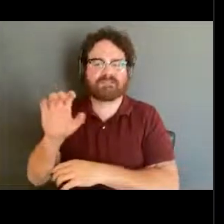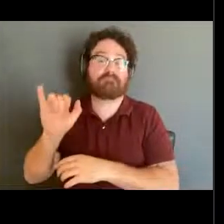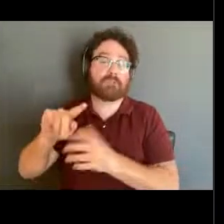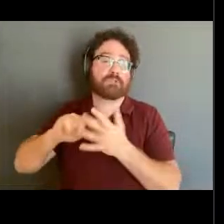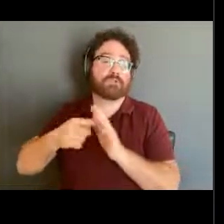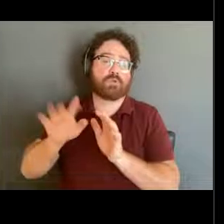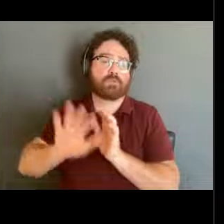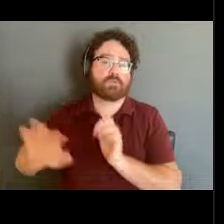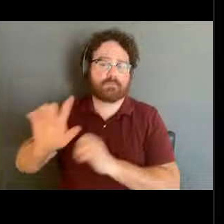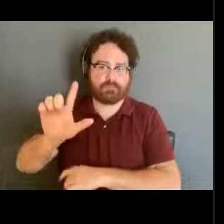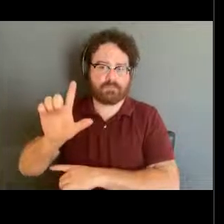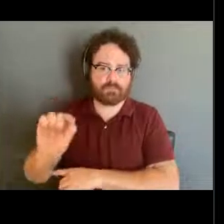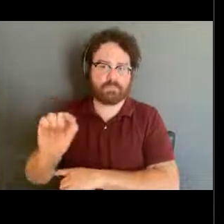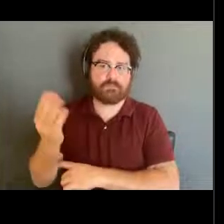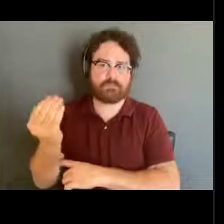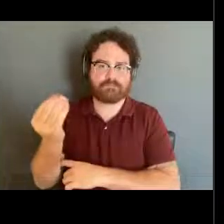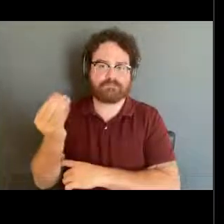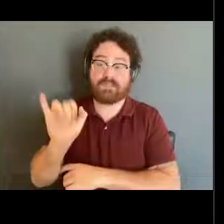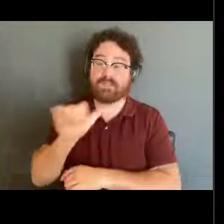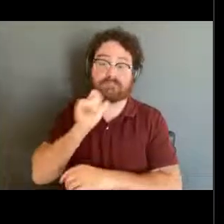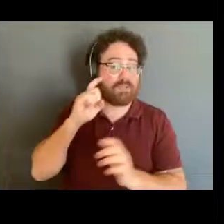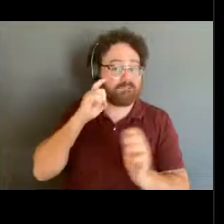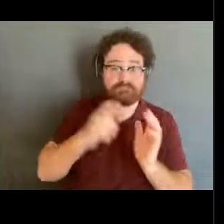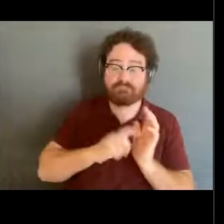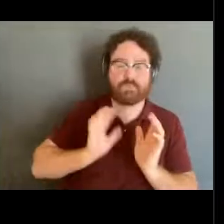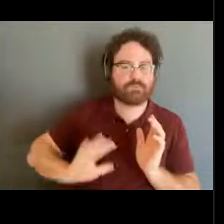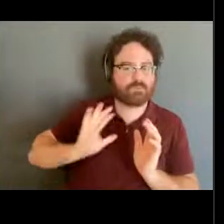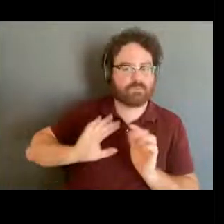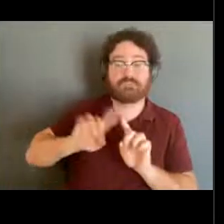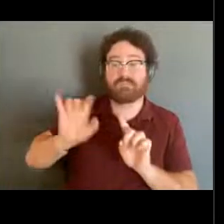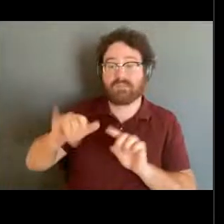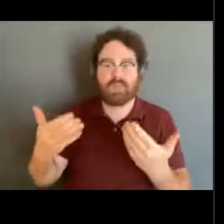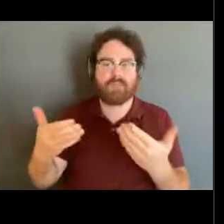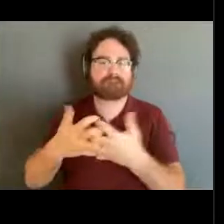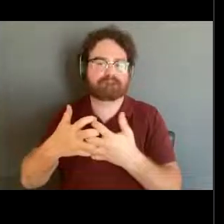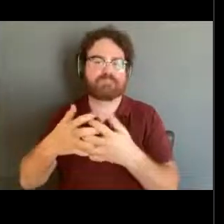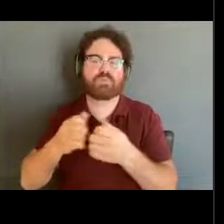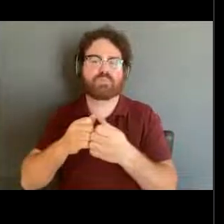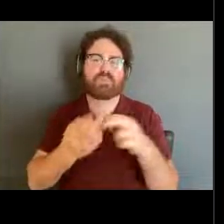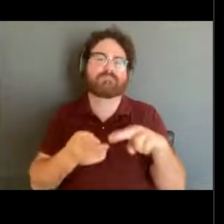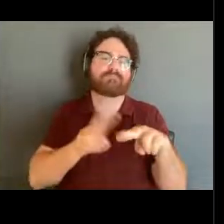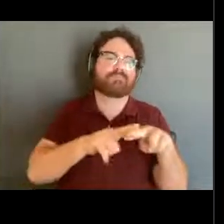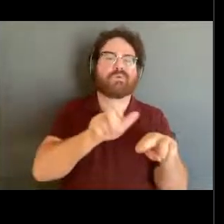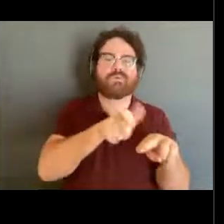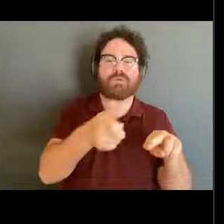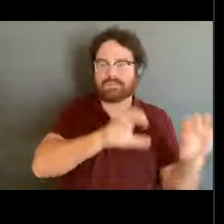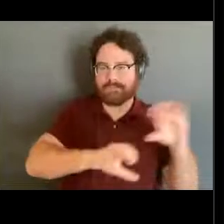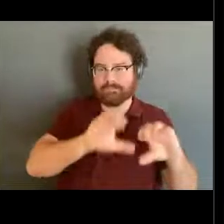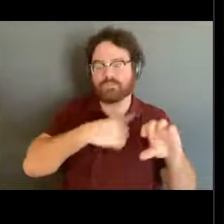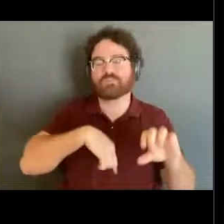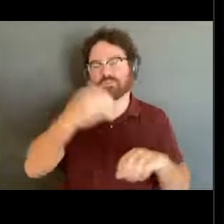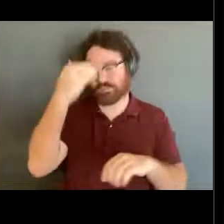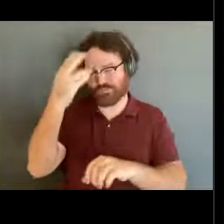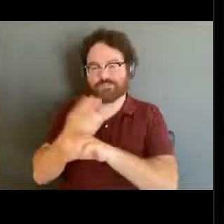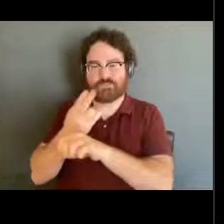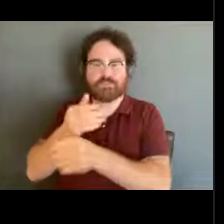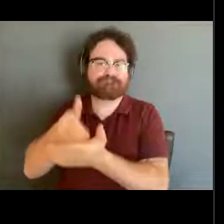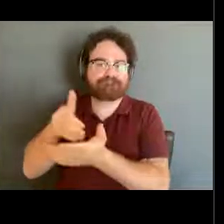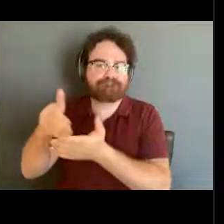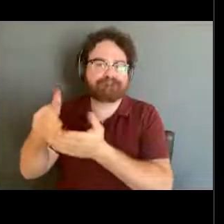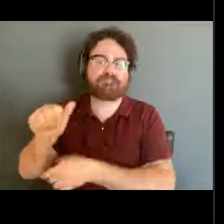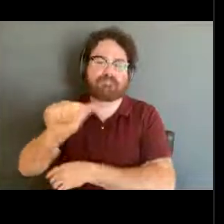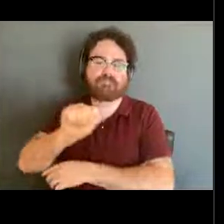that hadn't been seen in earlier years, and they coincided with enhancements of other chemicals known to be emitted in Asia. We backtracked the source